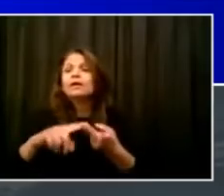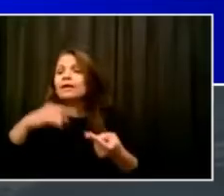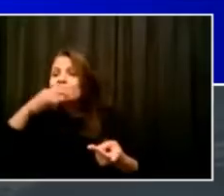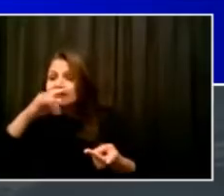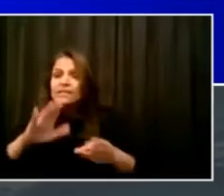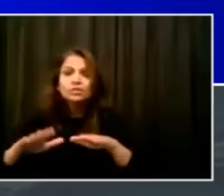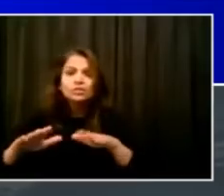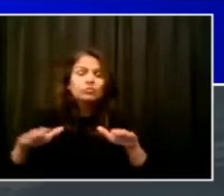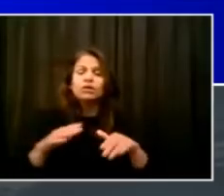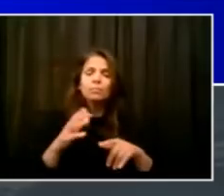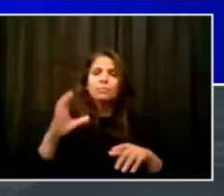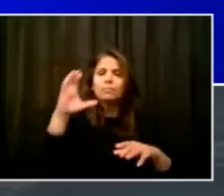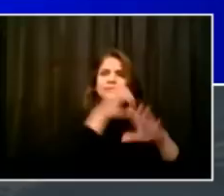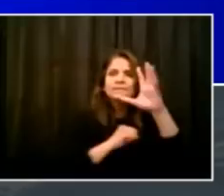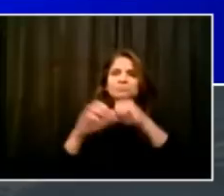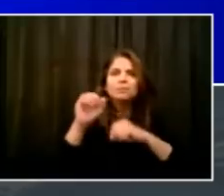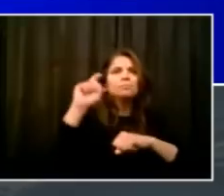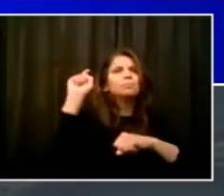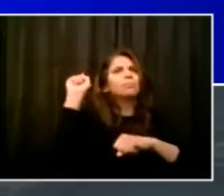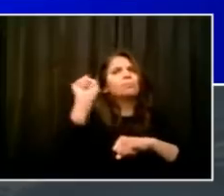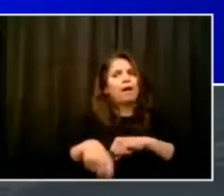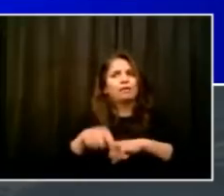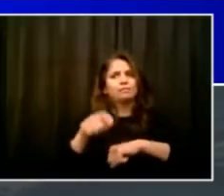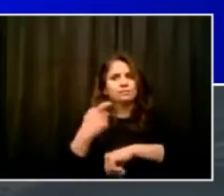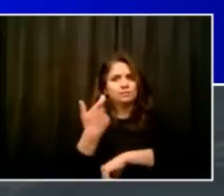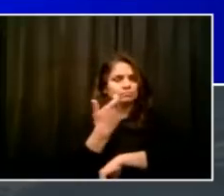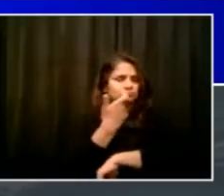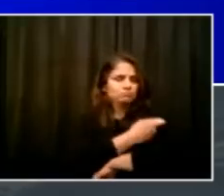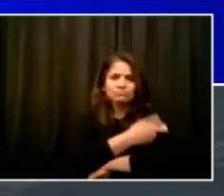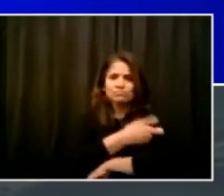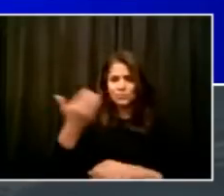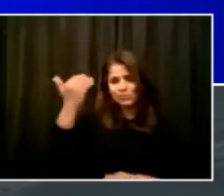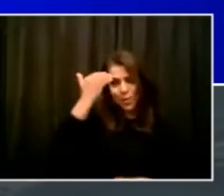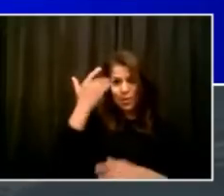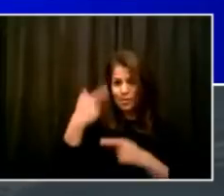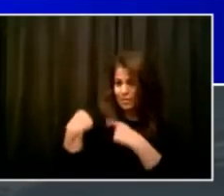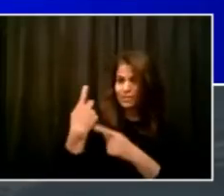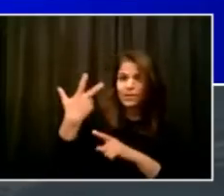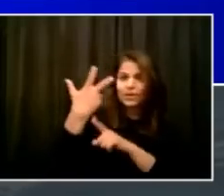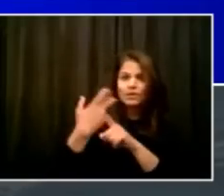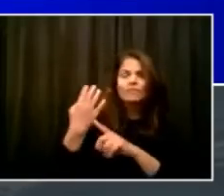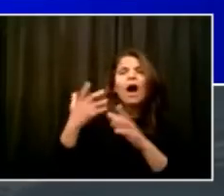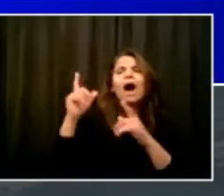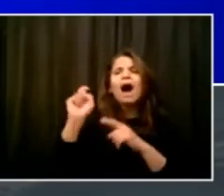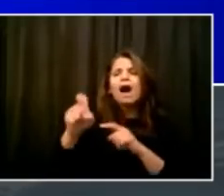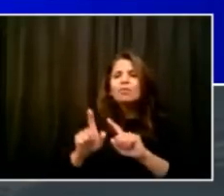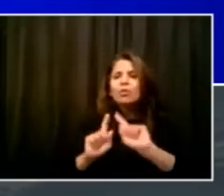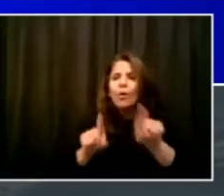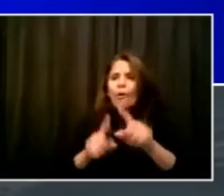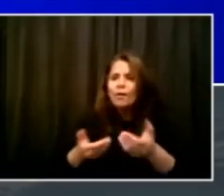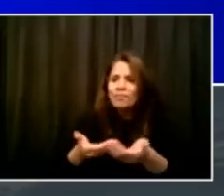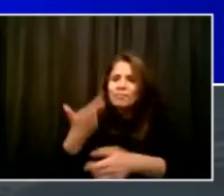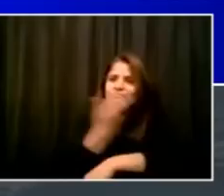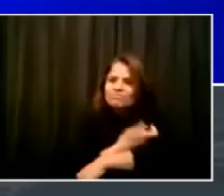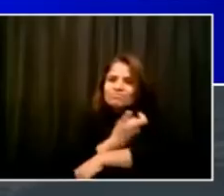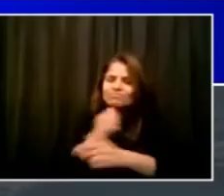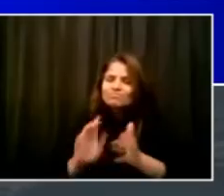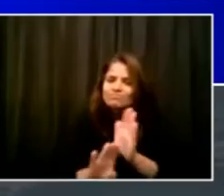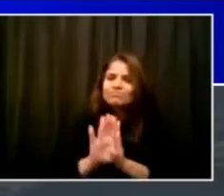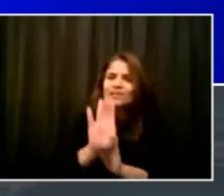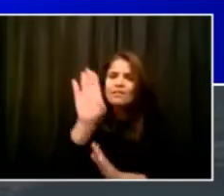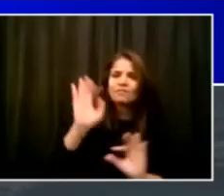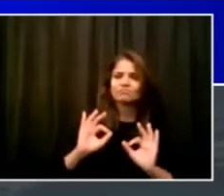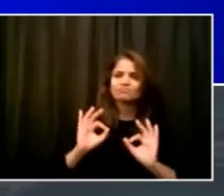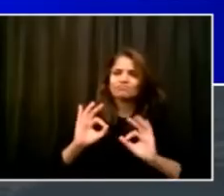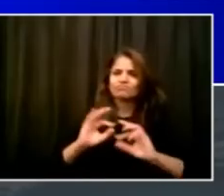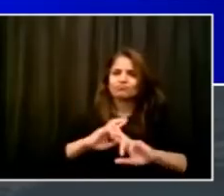most urgent needs in healthcare throughout. It makes sense that even parents, grandparents, other guardians,